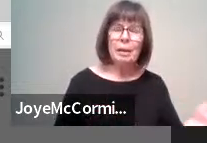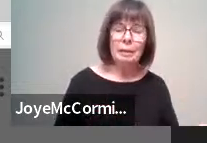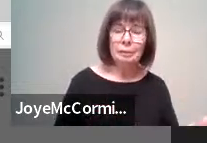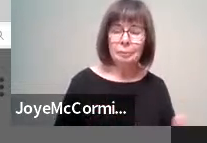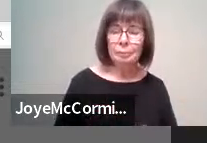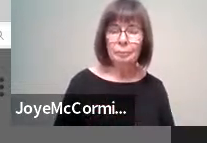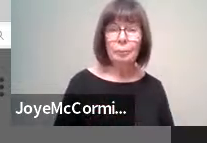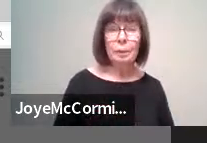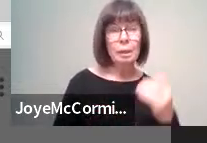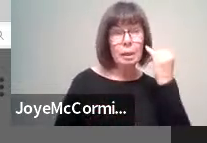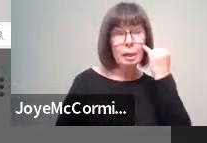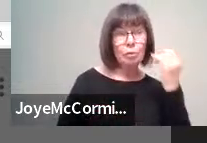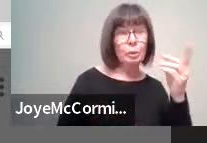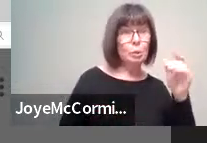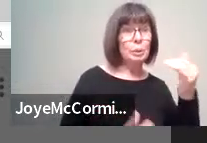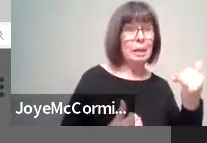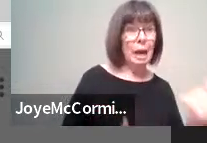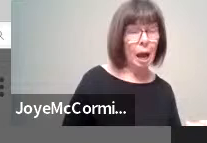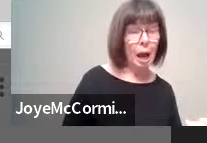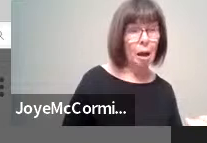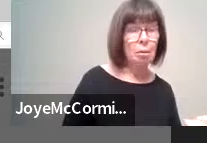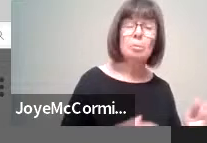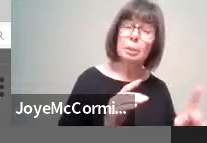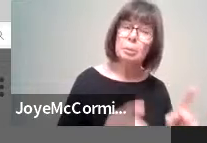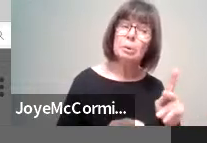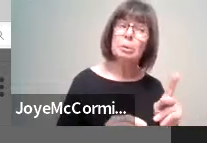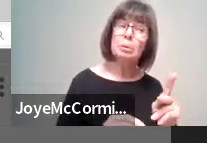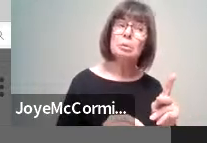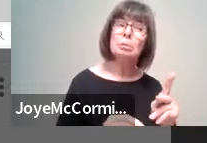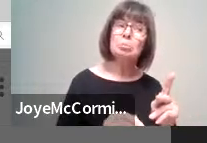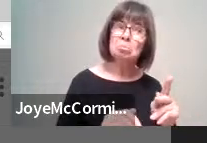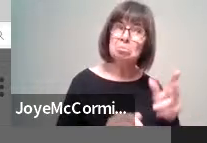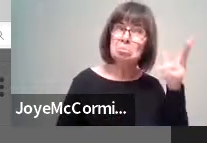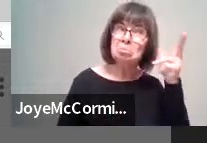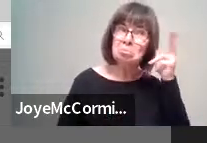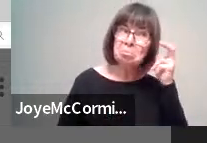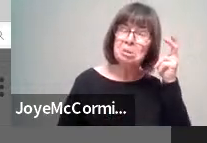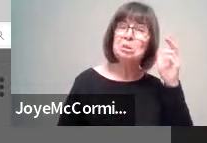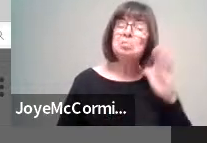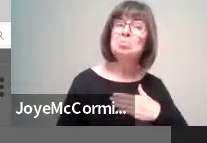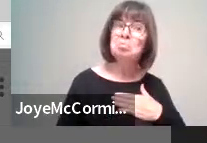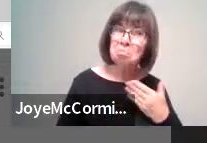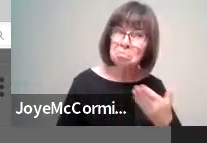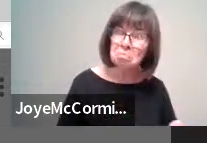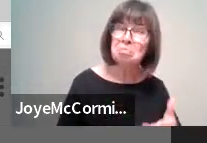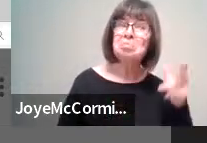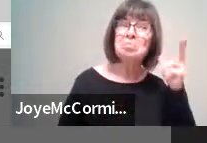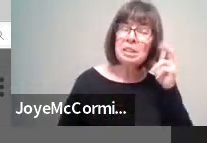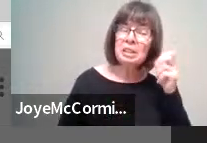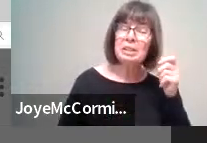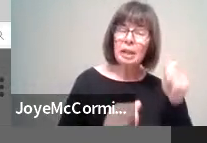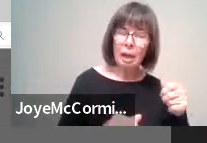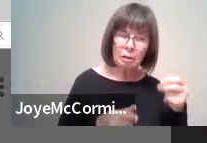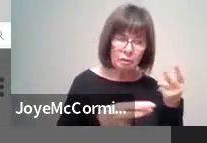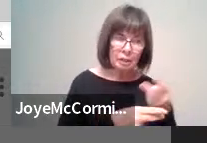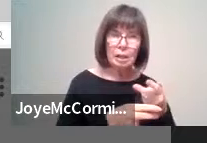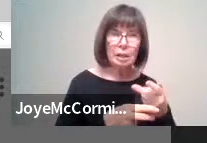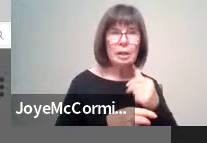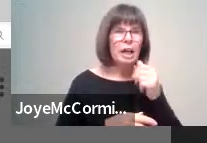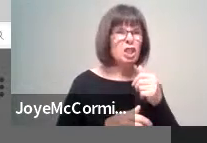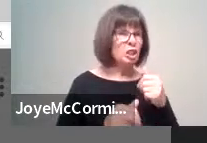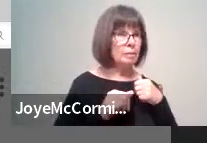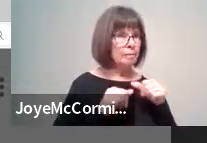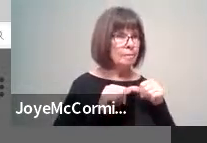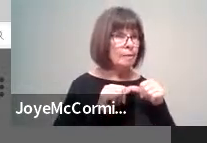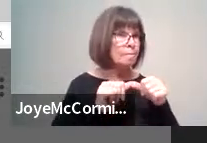if we do it now, I think people might be more willing to listen, that we're all kind of figuring it out together versus follow the science, because